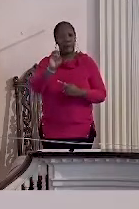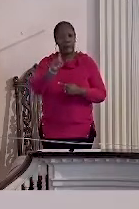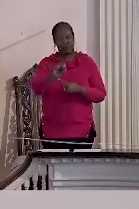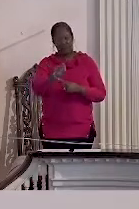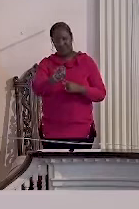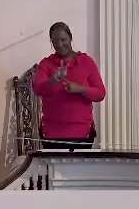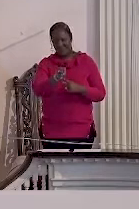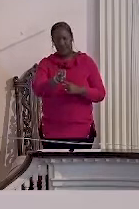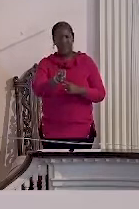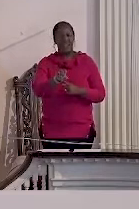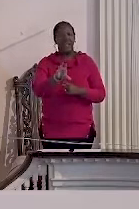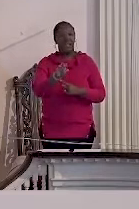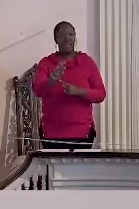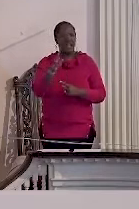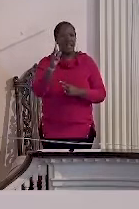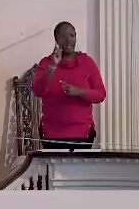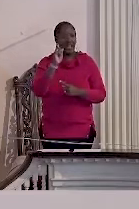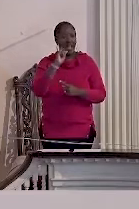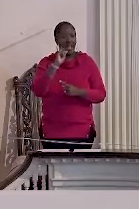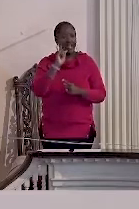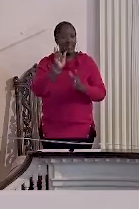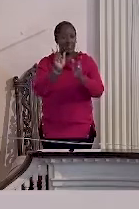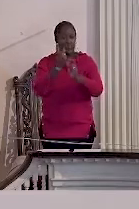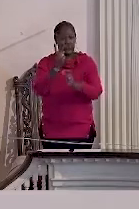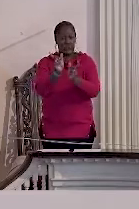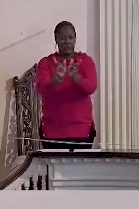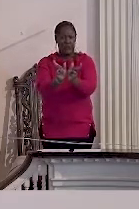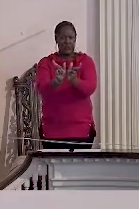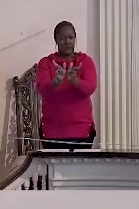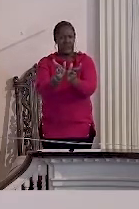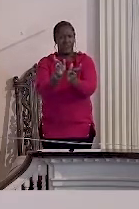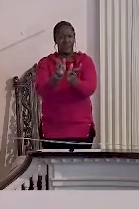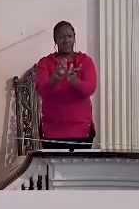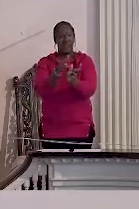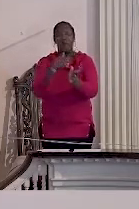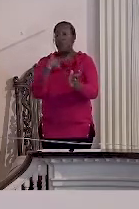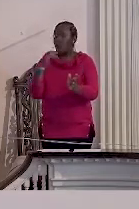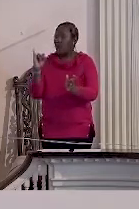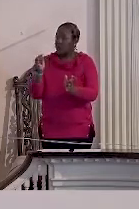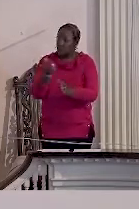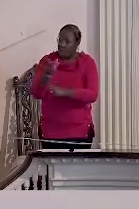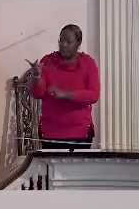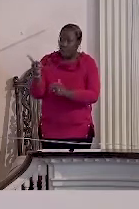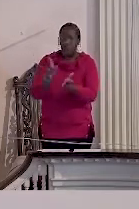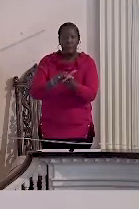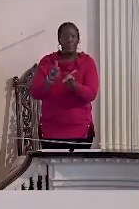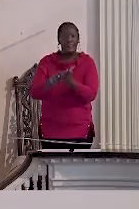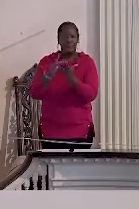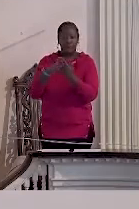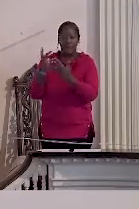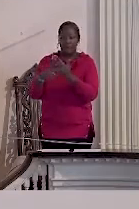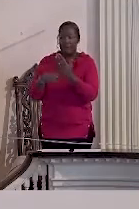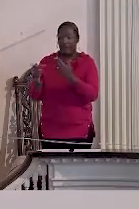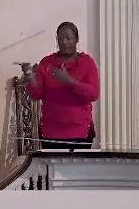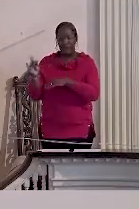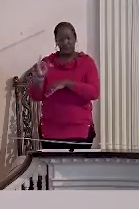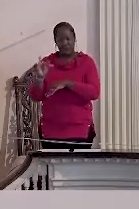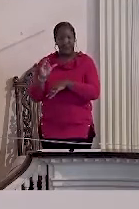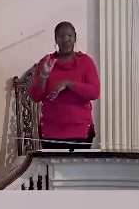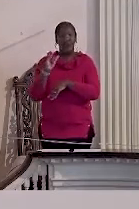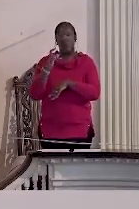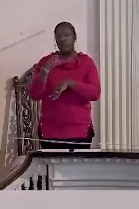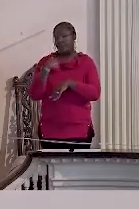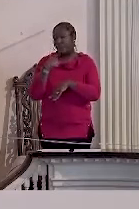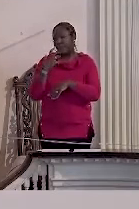and I think it's the one to the right. We do have a few printed programs. We may be out of those, so share if you